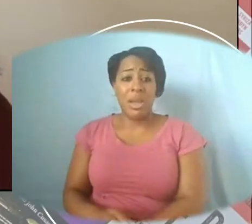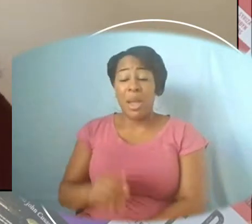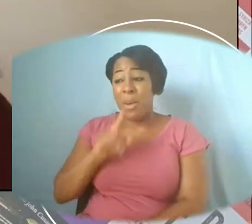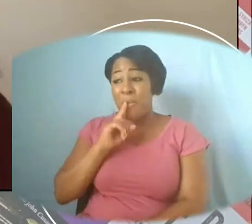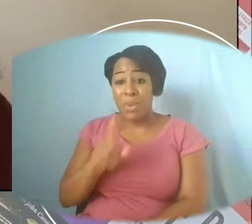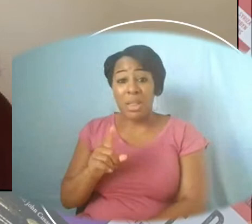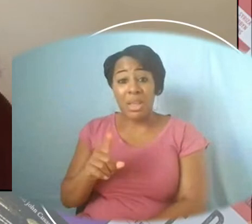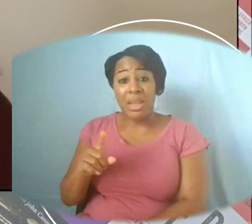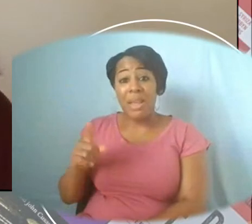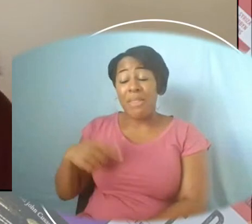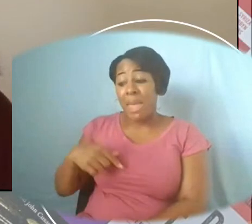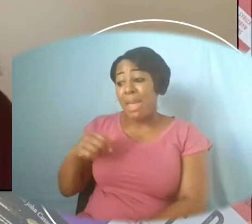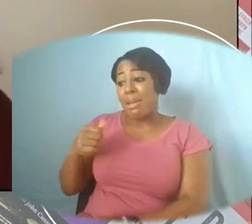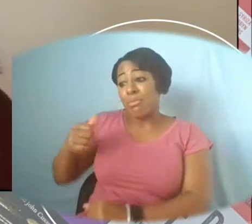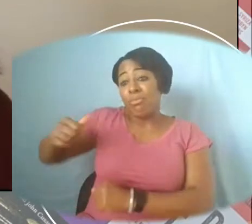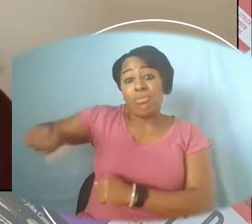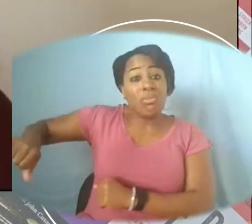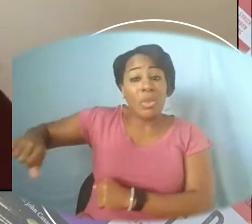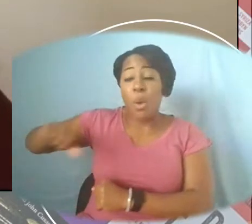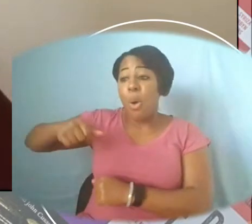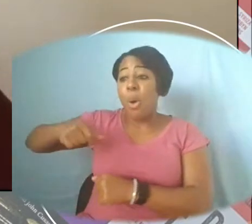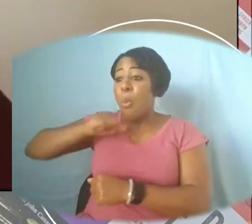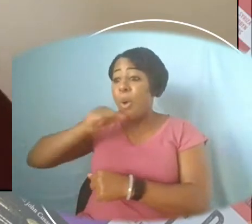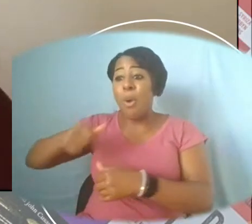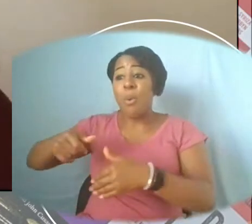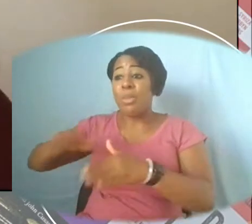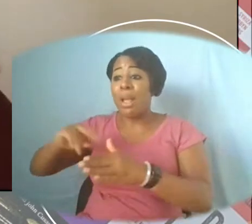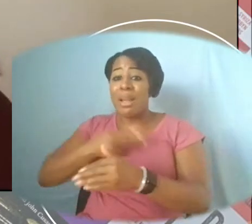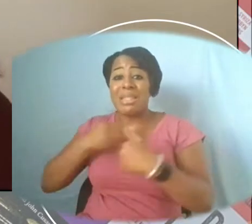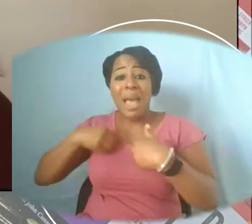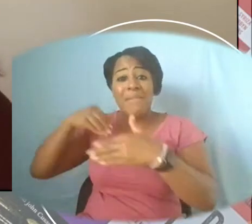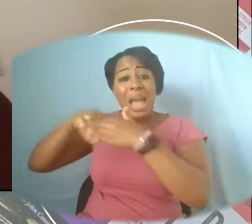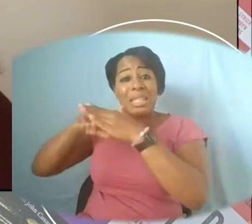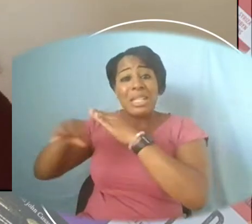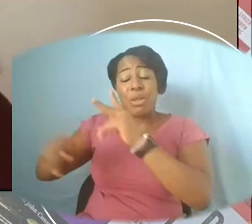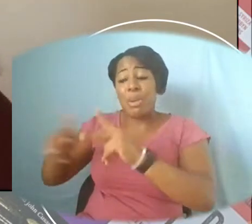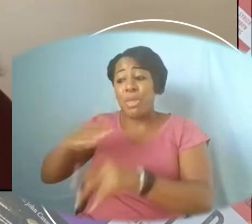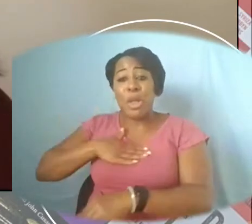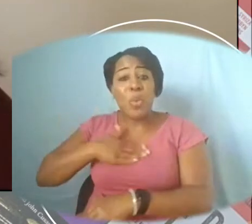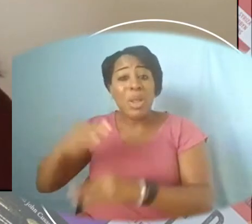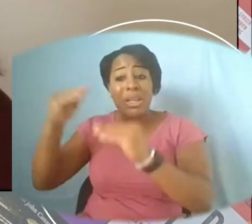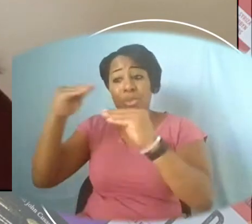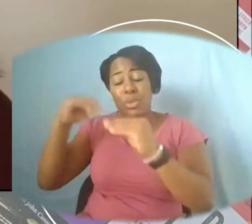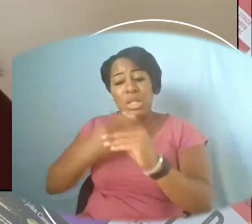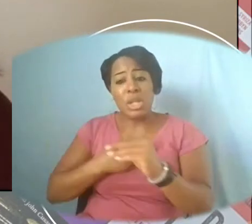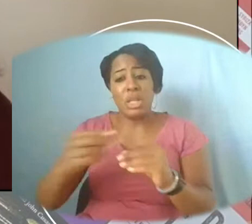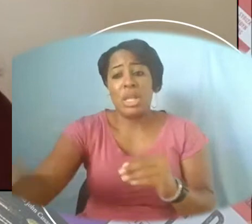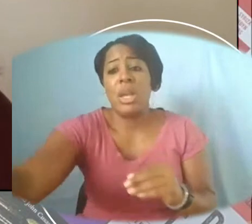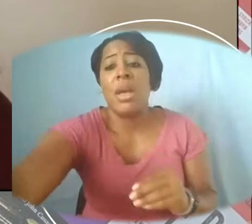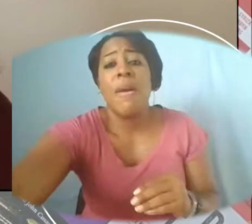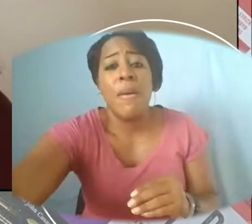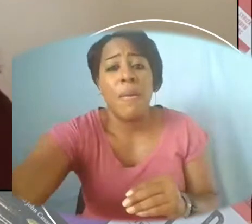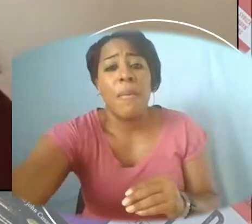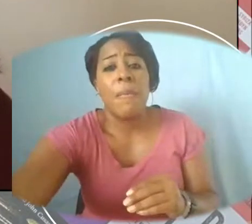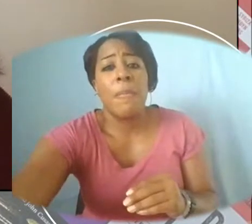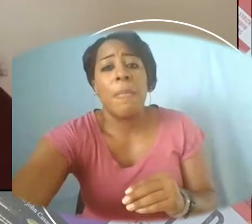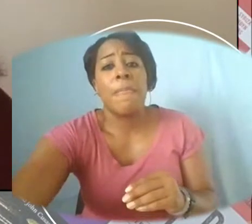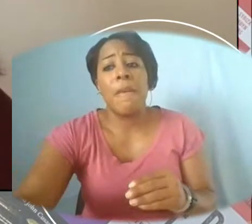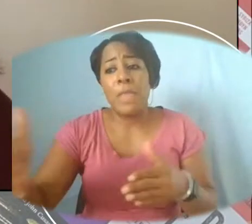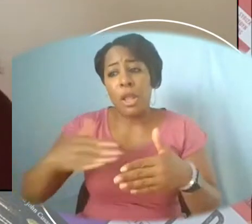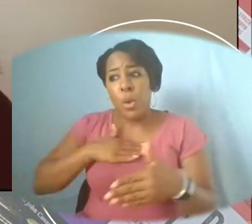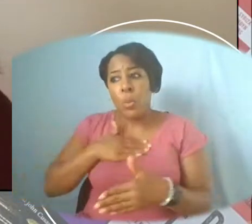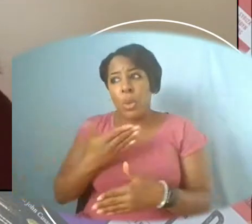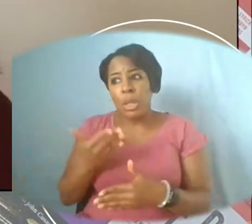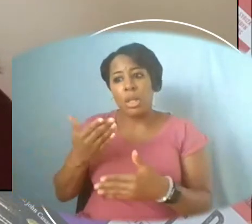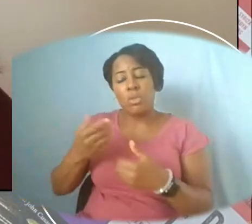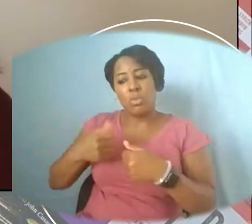are willing to come in and teach us, who are willing to give up their time for free. Why? Because then that staff sponsor isn't needed and they